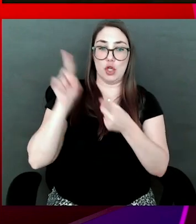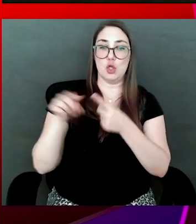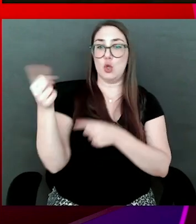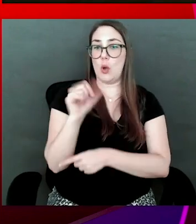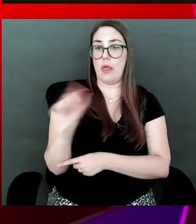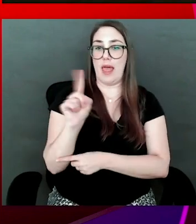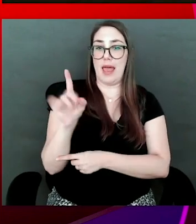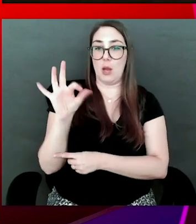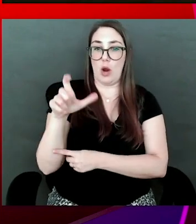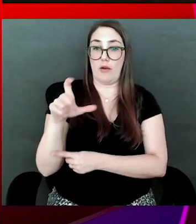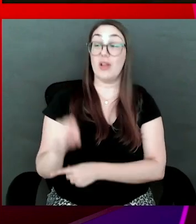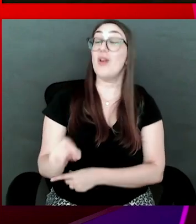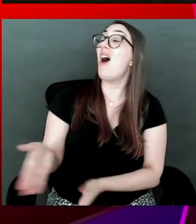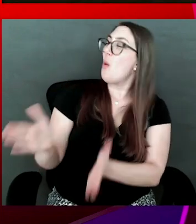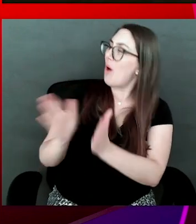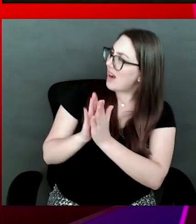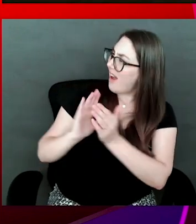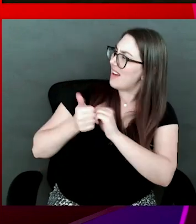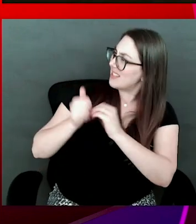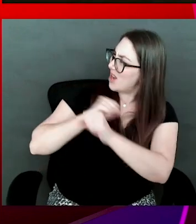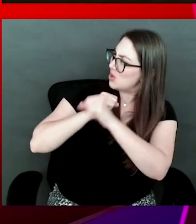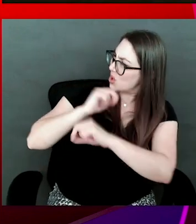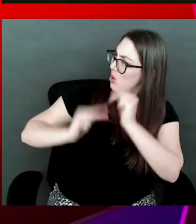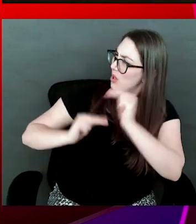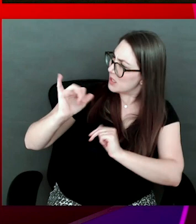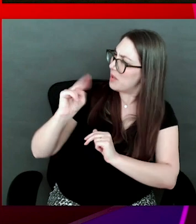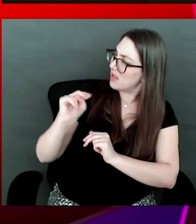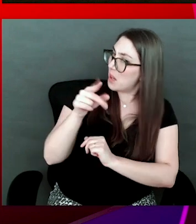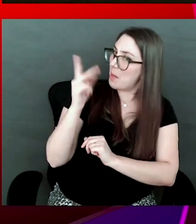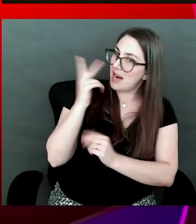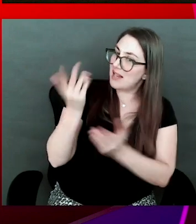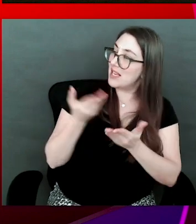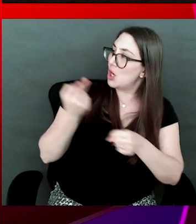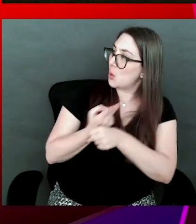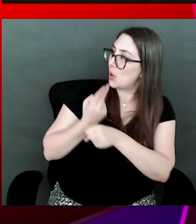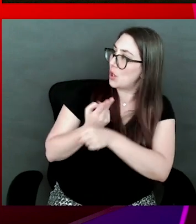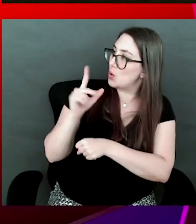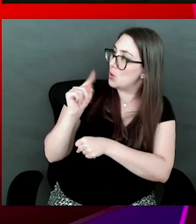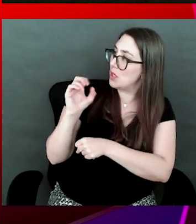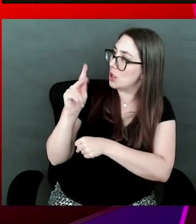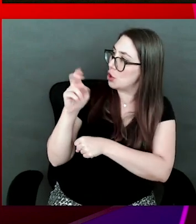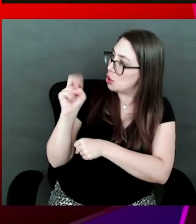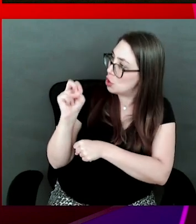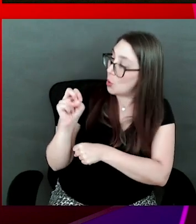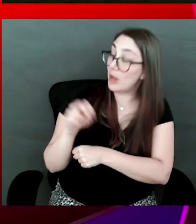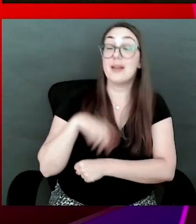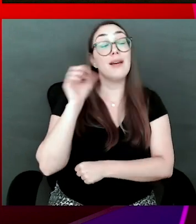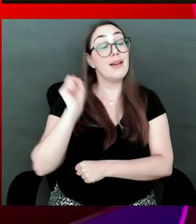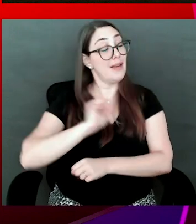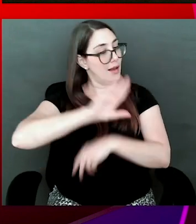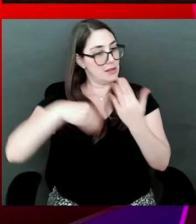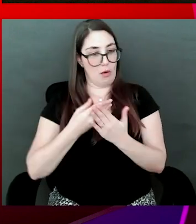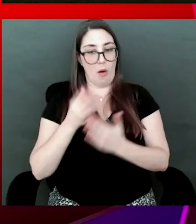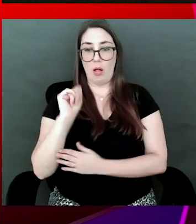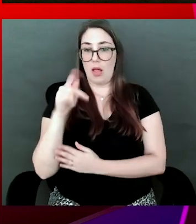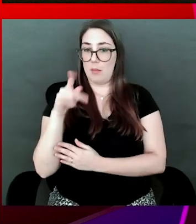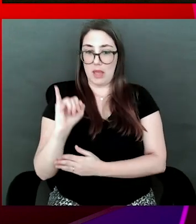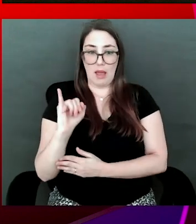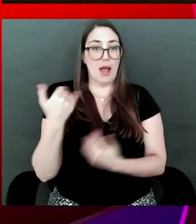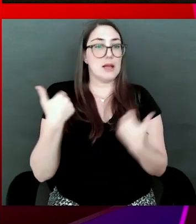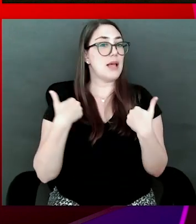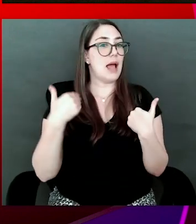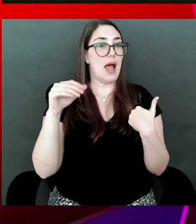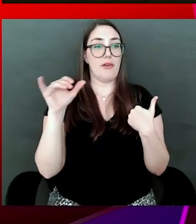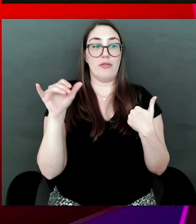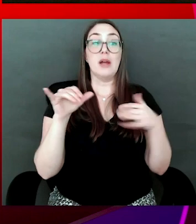how is security built into this, but I see here we're using tokens. Oh. Yeah, so all these APIs are of course like standard AWS APIs. You have the